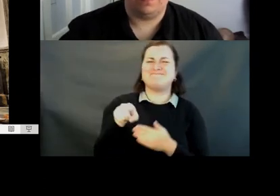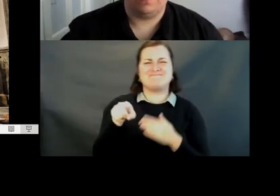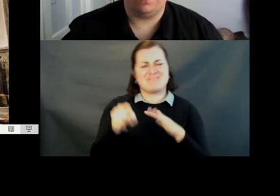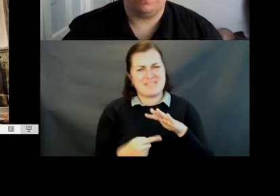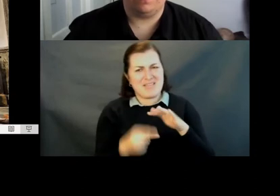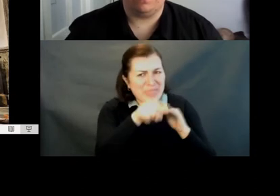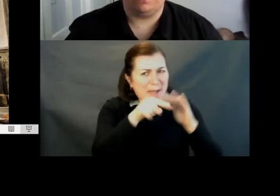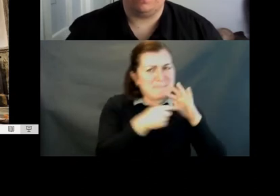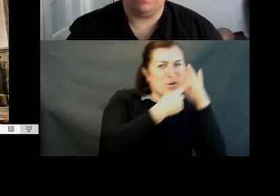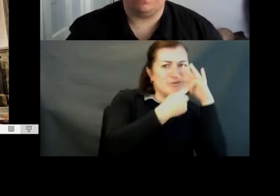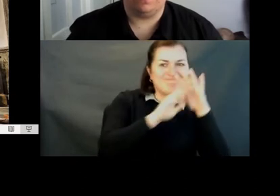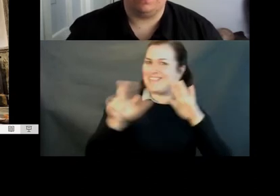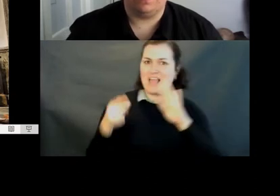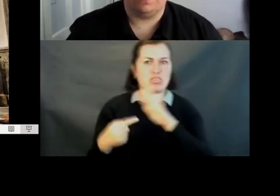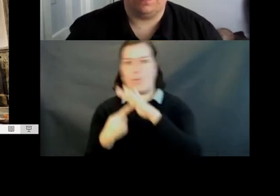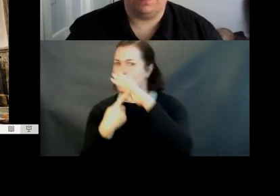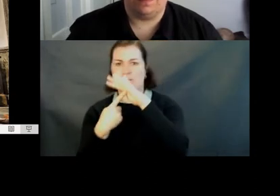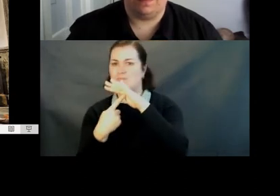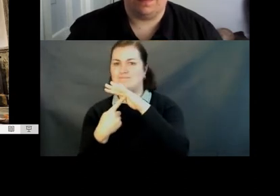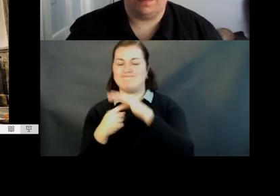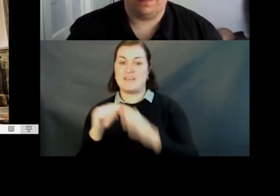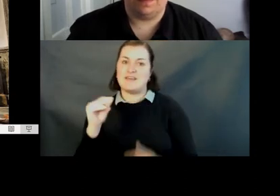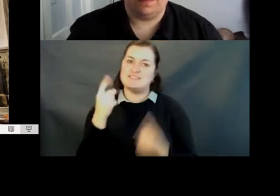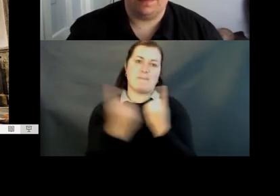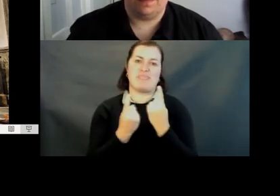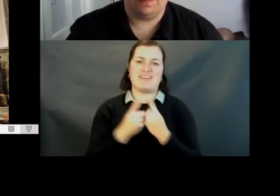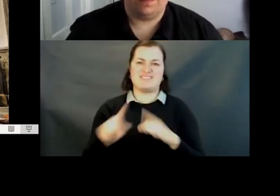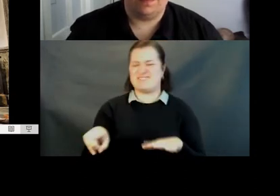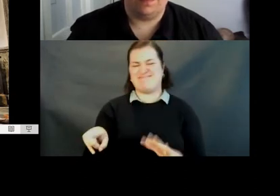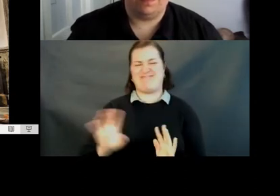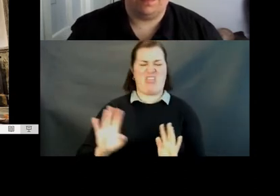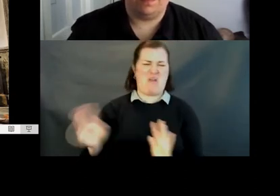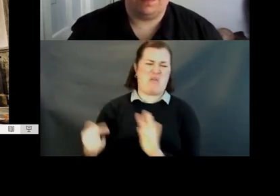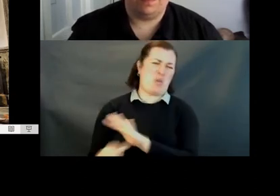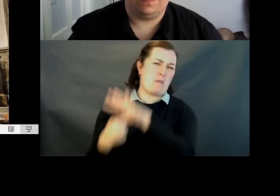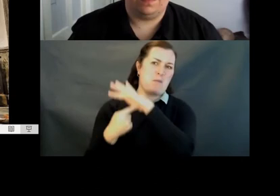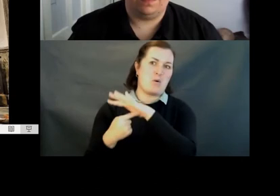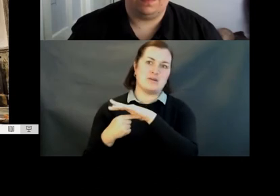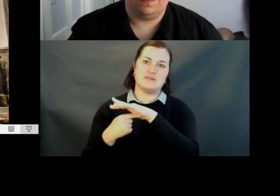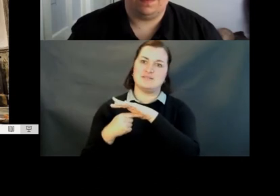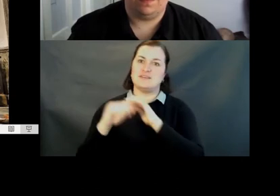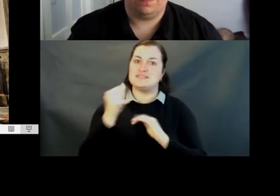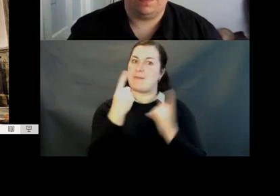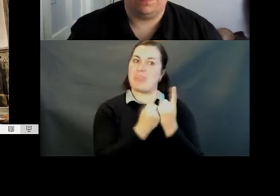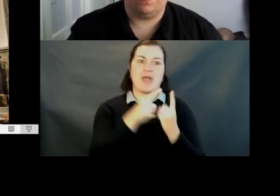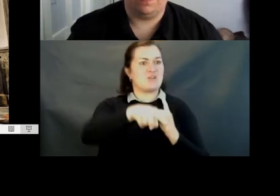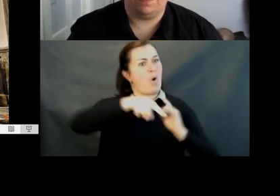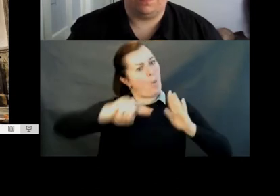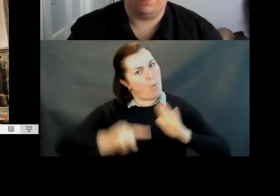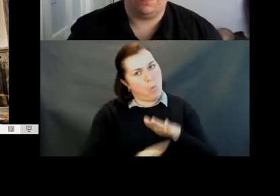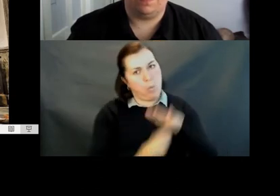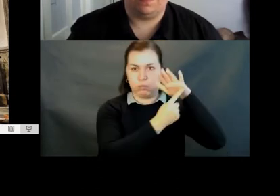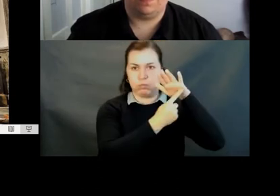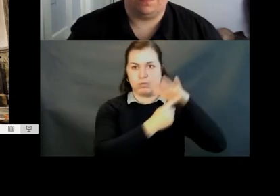be very, very, very, very unimportant and just be there as set dressing. Other things are essential. The